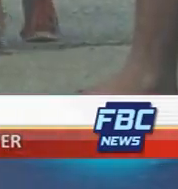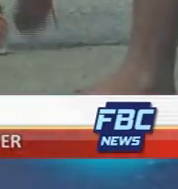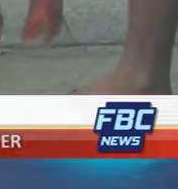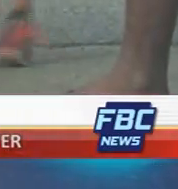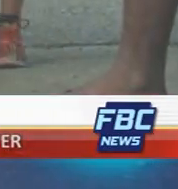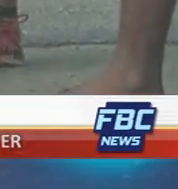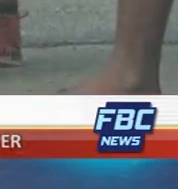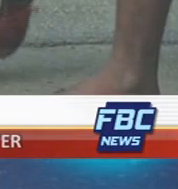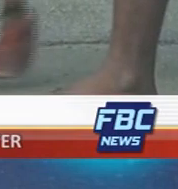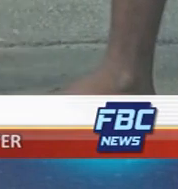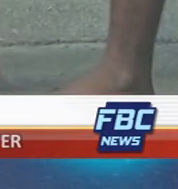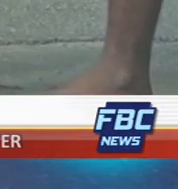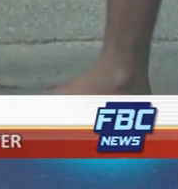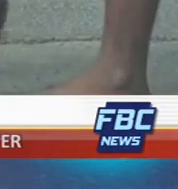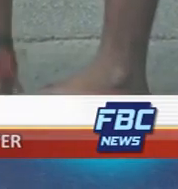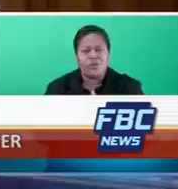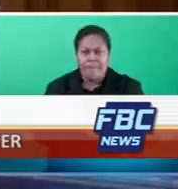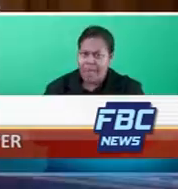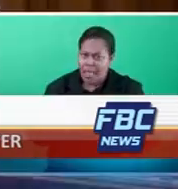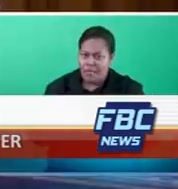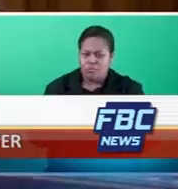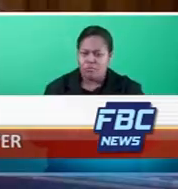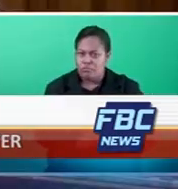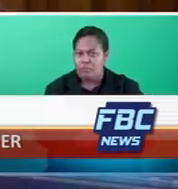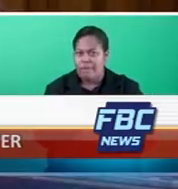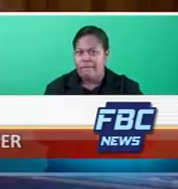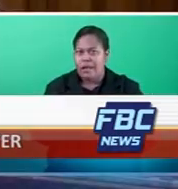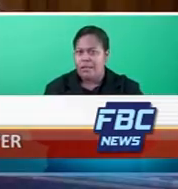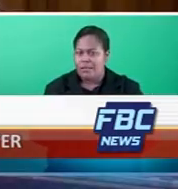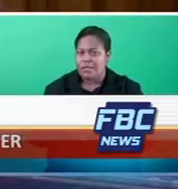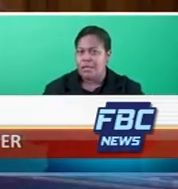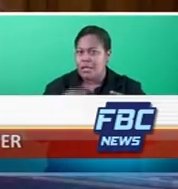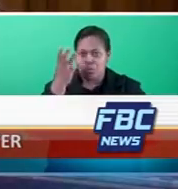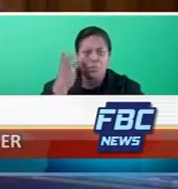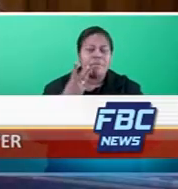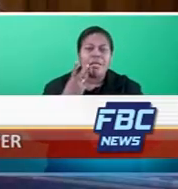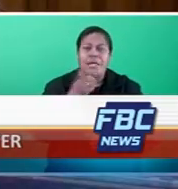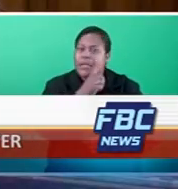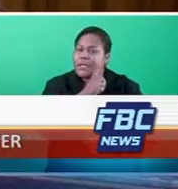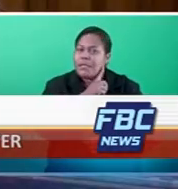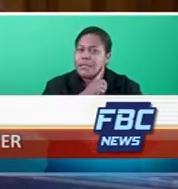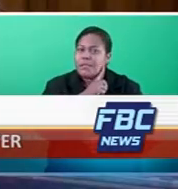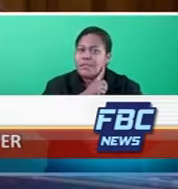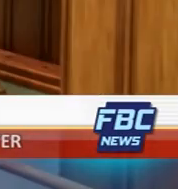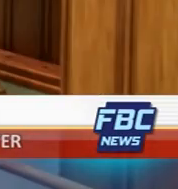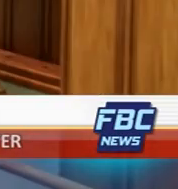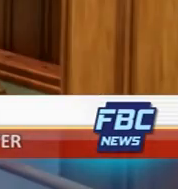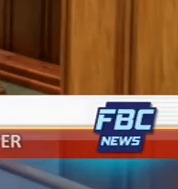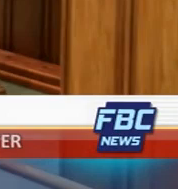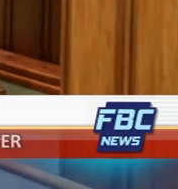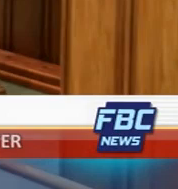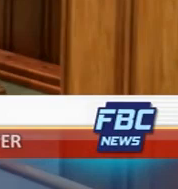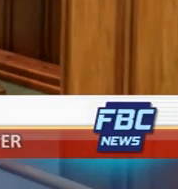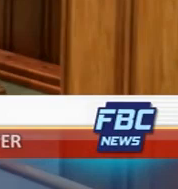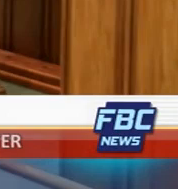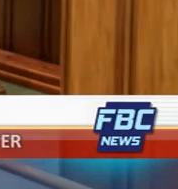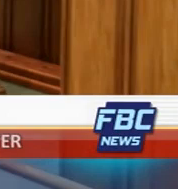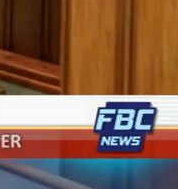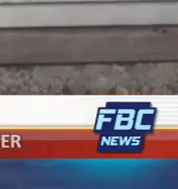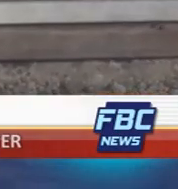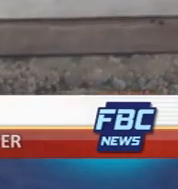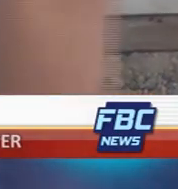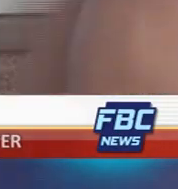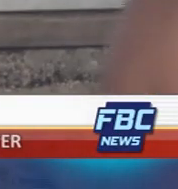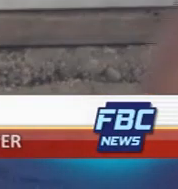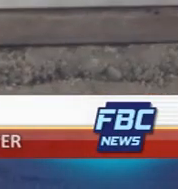up people's emotions on social media on these matters, but the government is working hard to address this social ill. Bunimanga says the